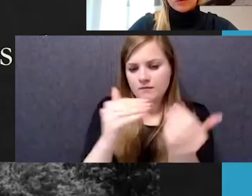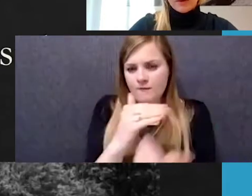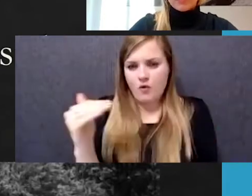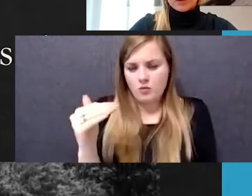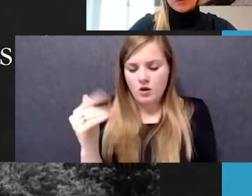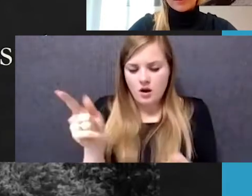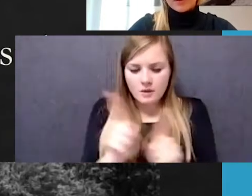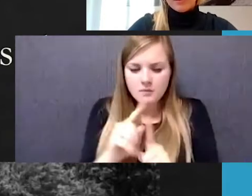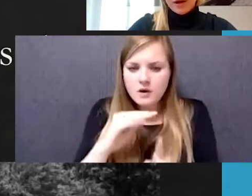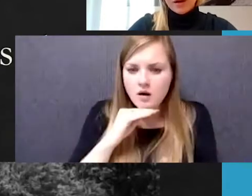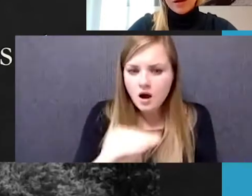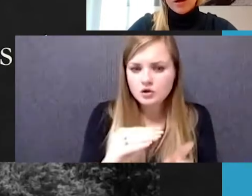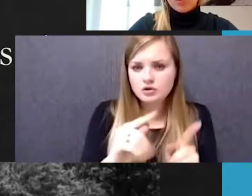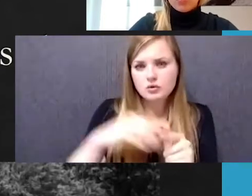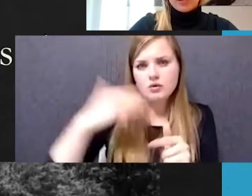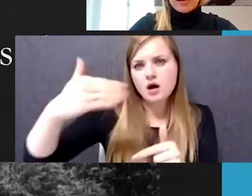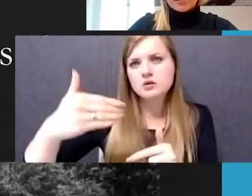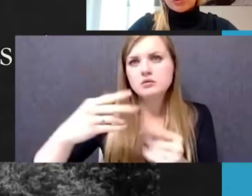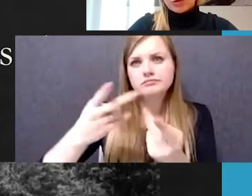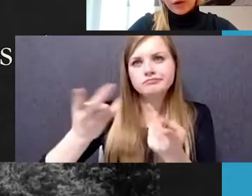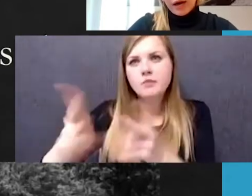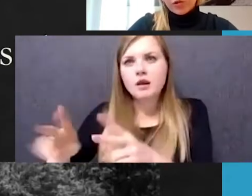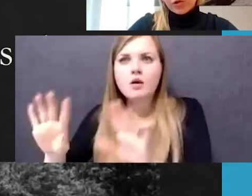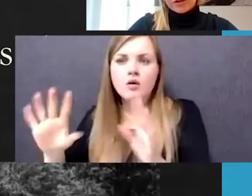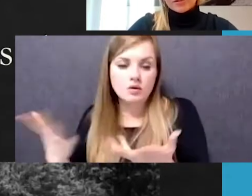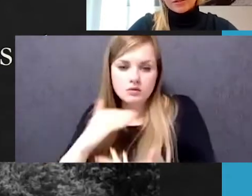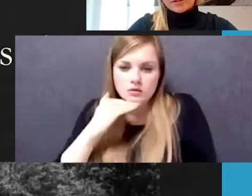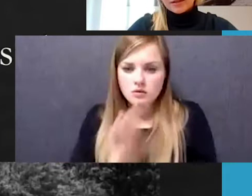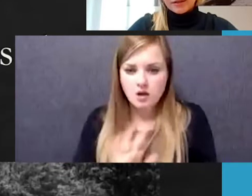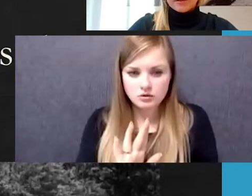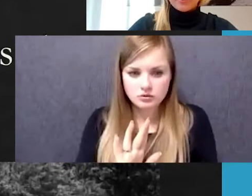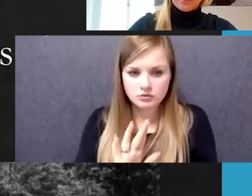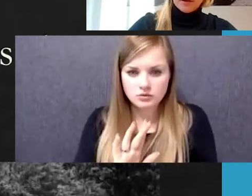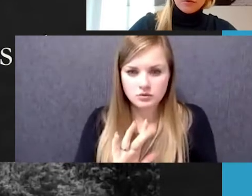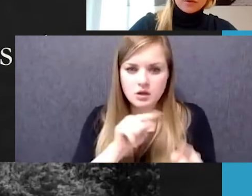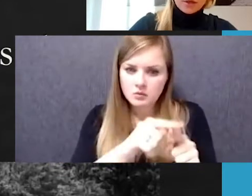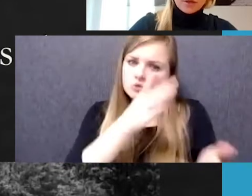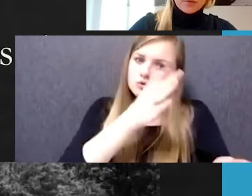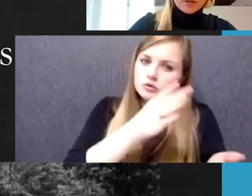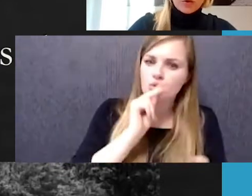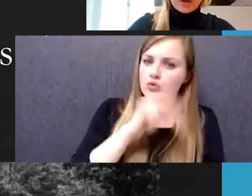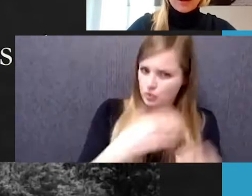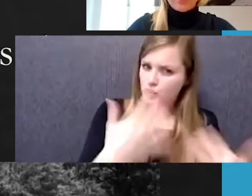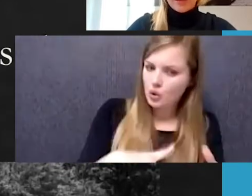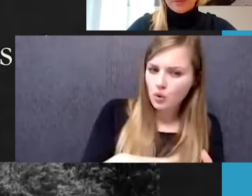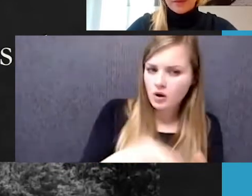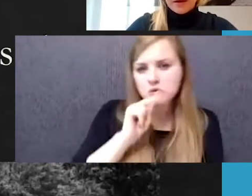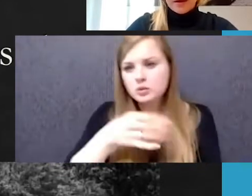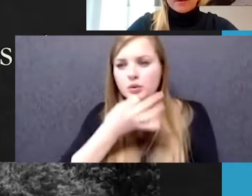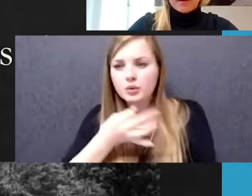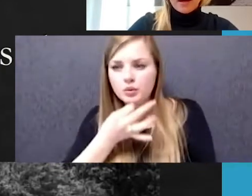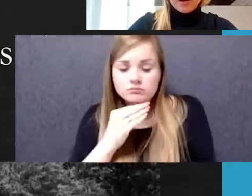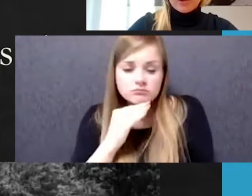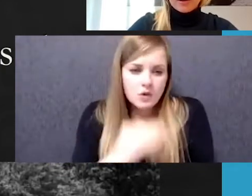is of a formal nature. The consequences allowing